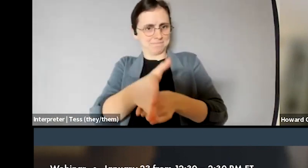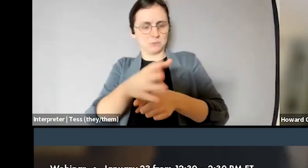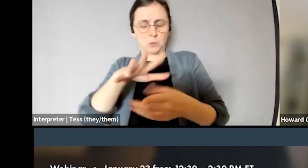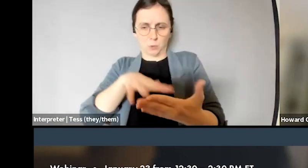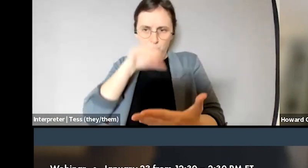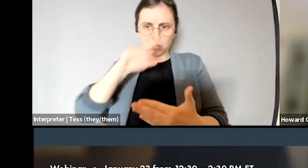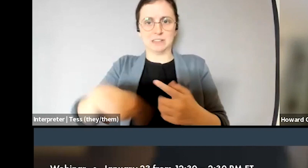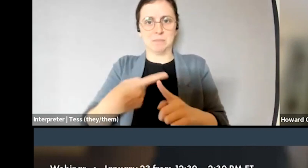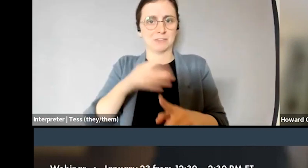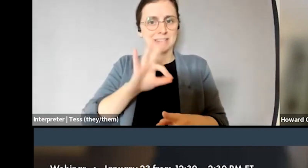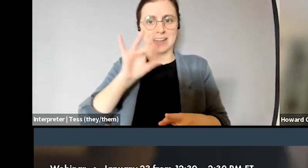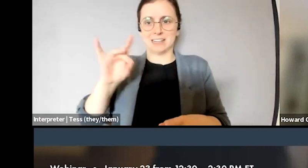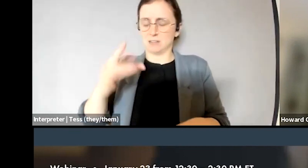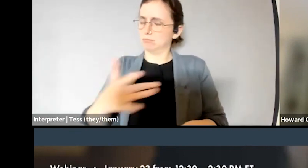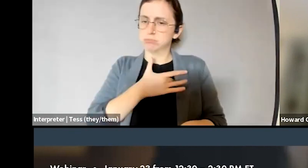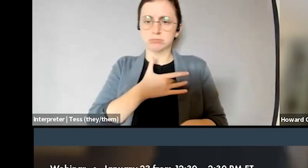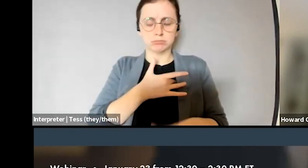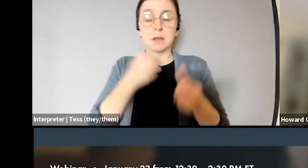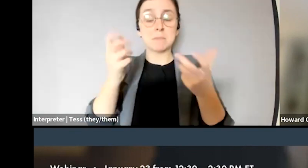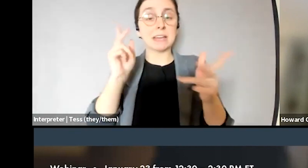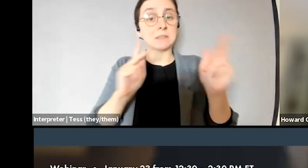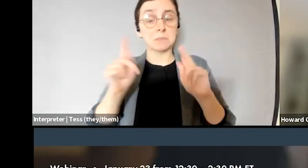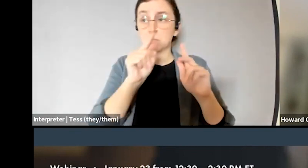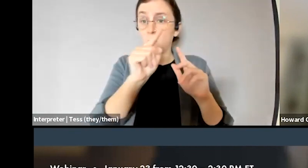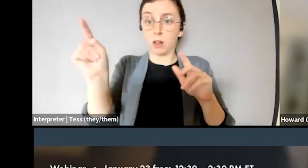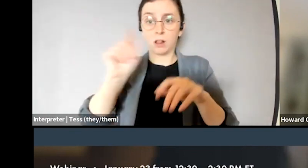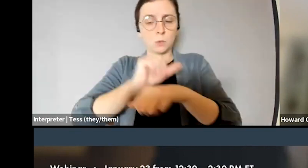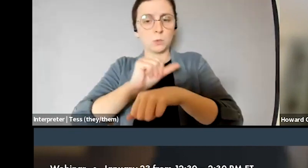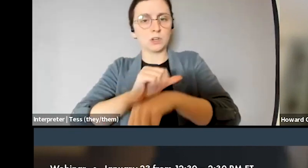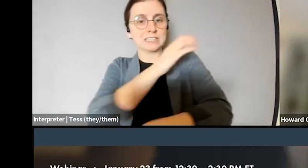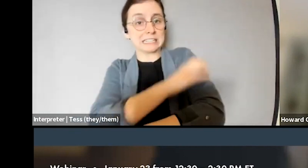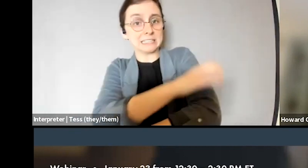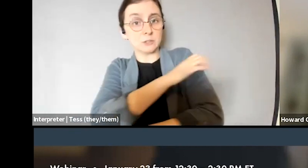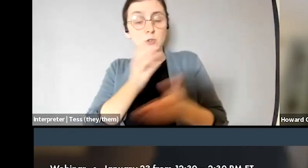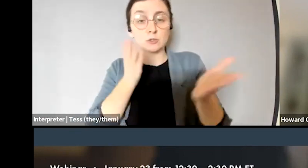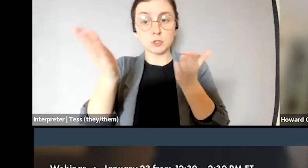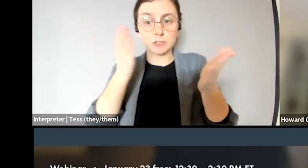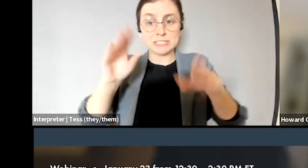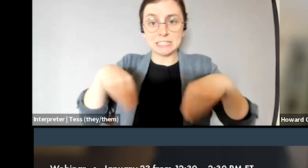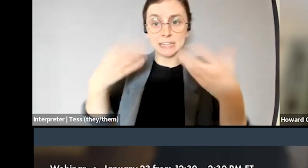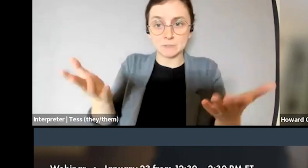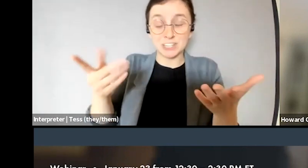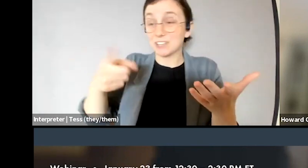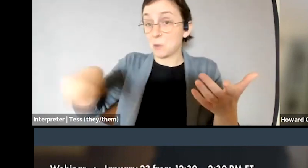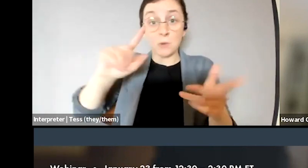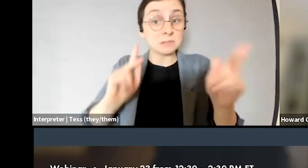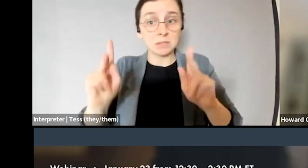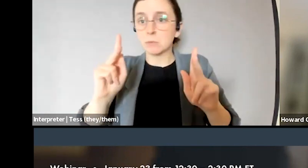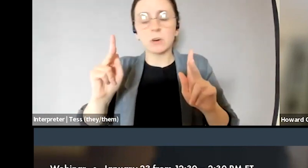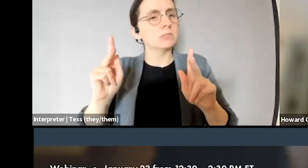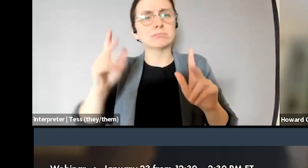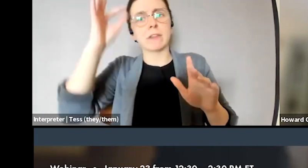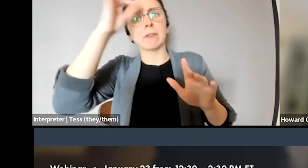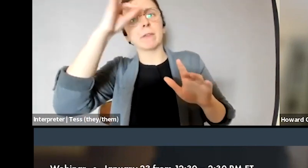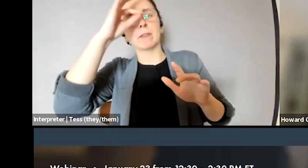still are many people involved in clinical service delivery who are not really aware of 988.